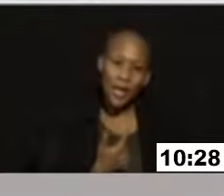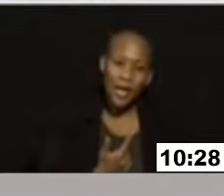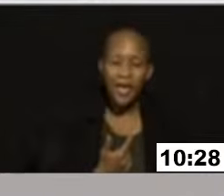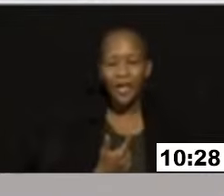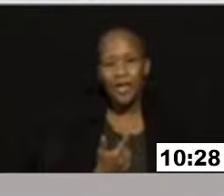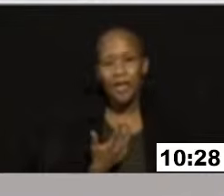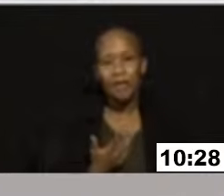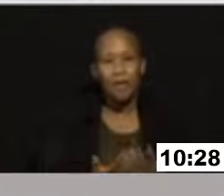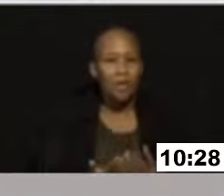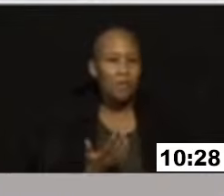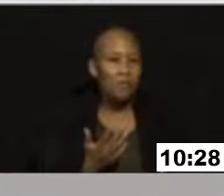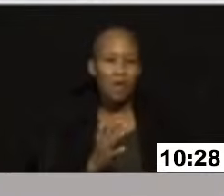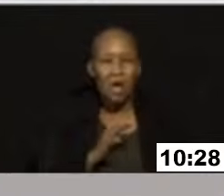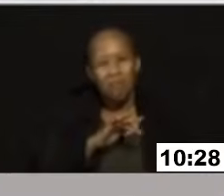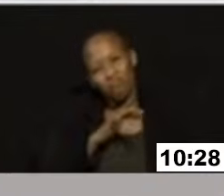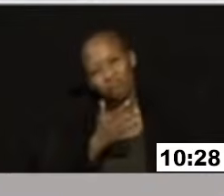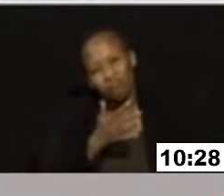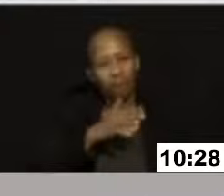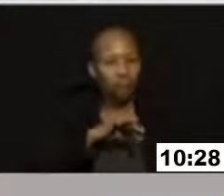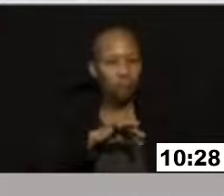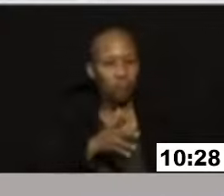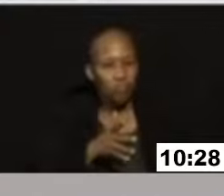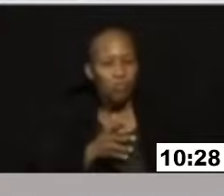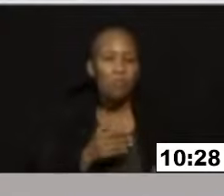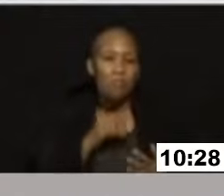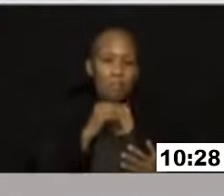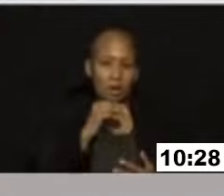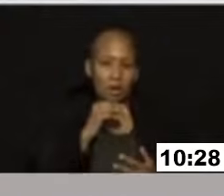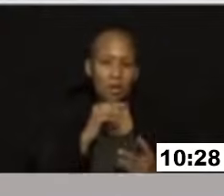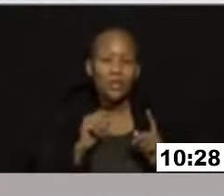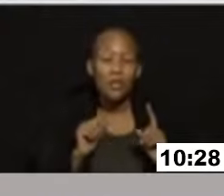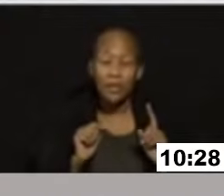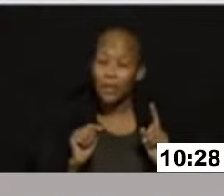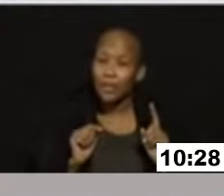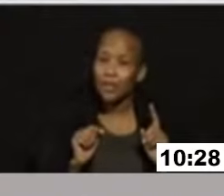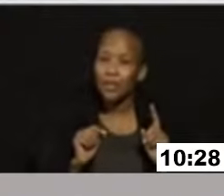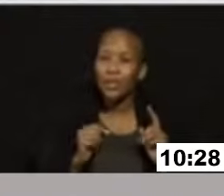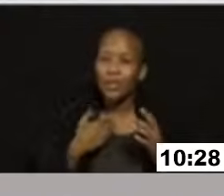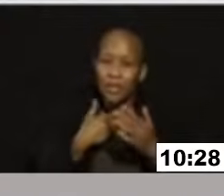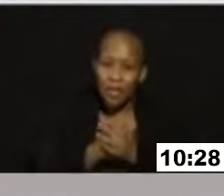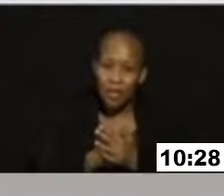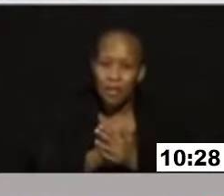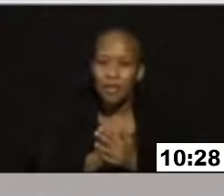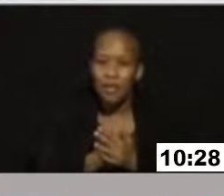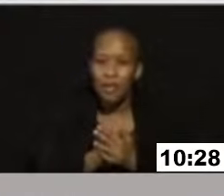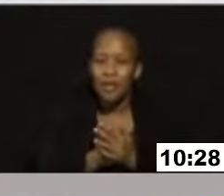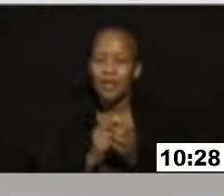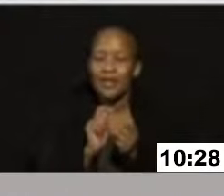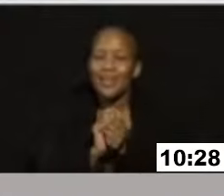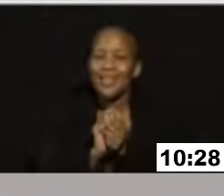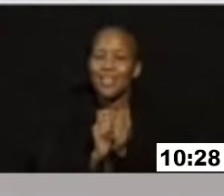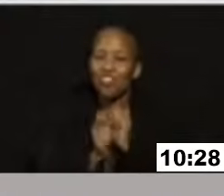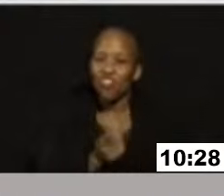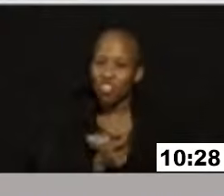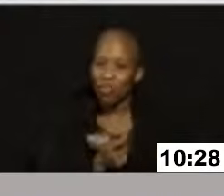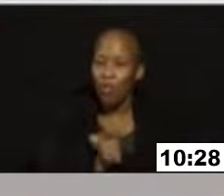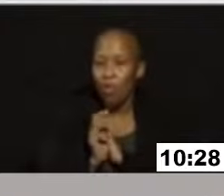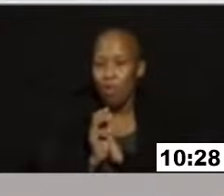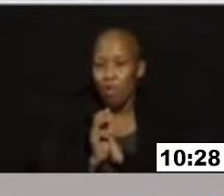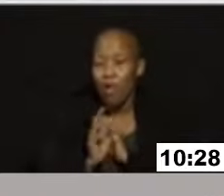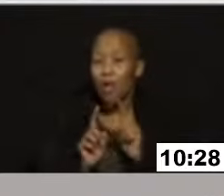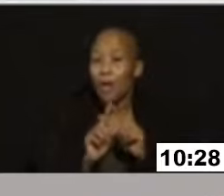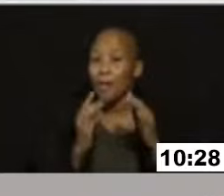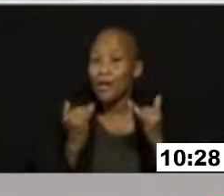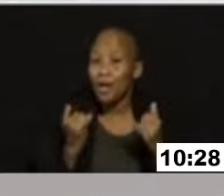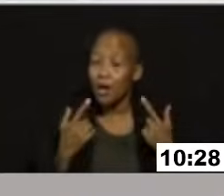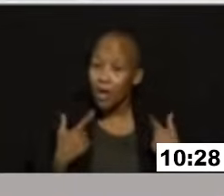inadvertence may very well be interchangeable in the context. But what we're submitting, though, is